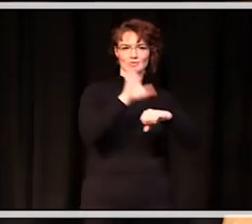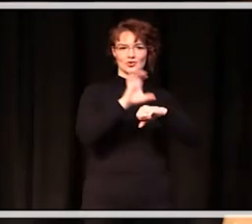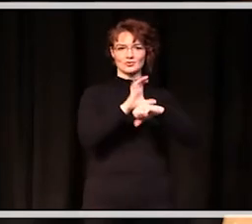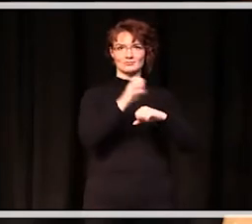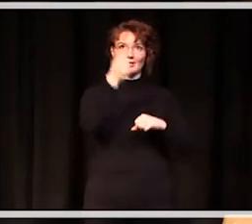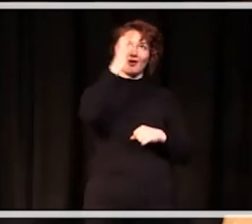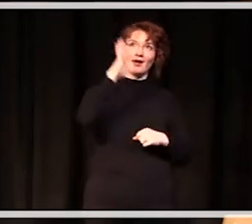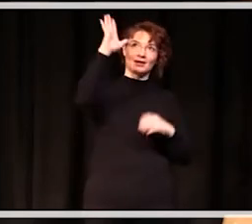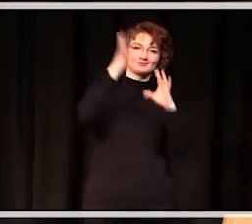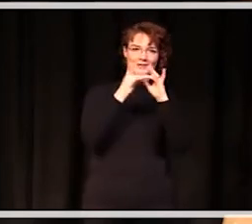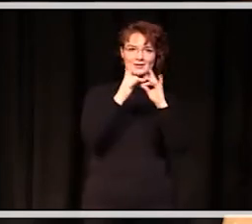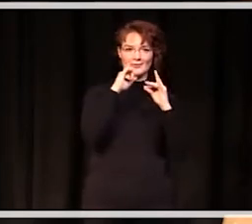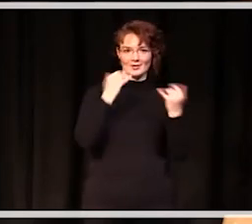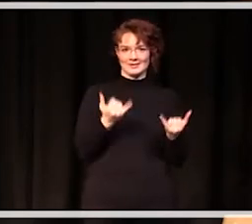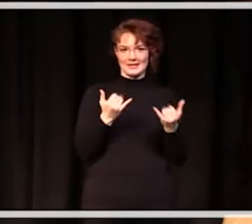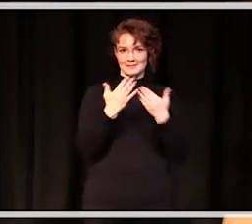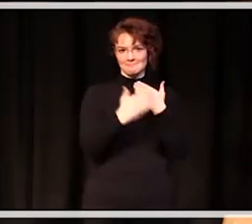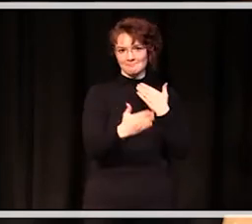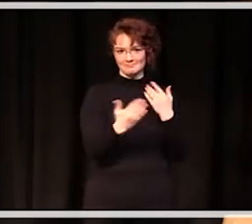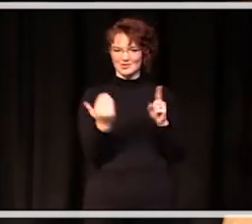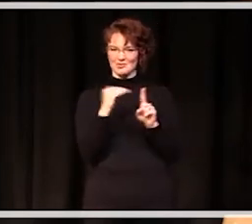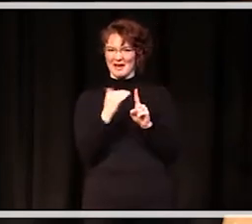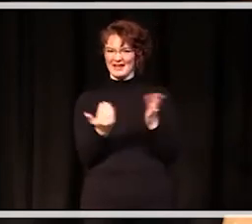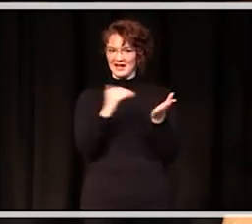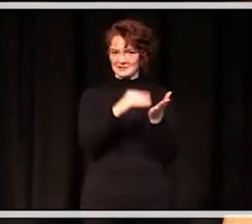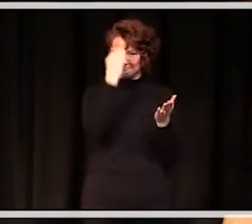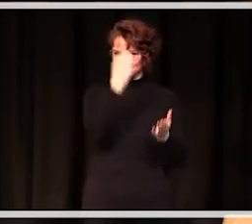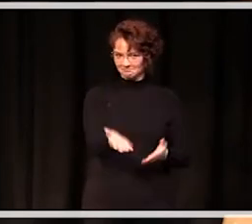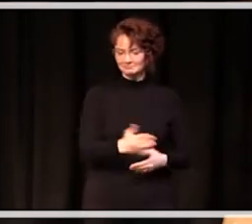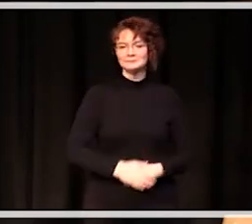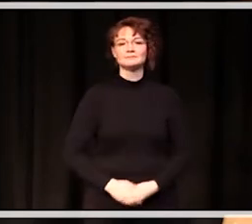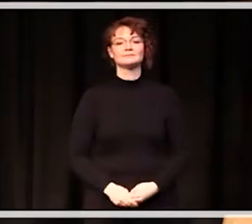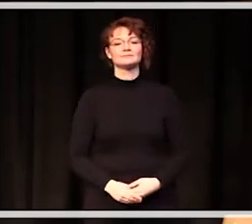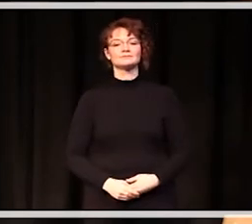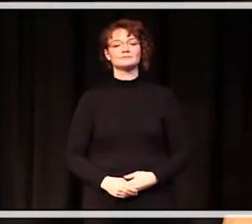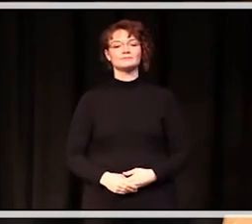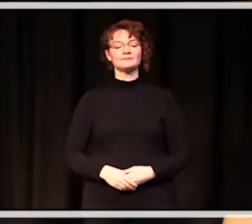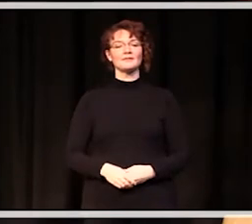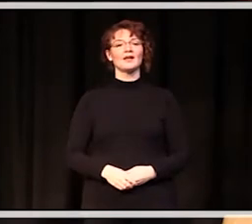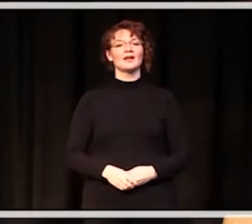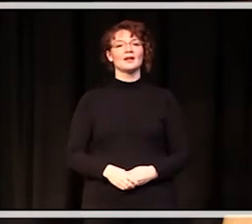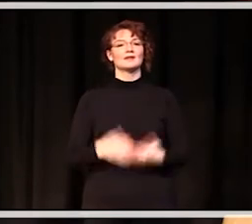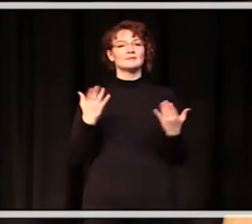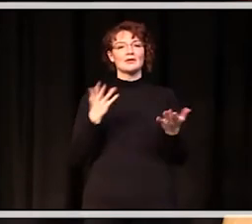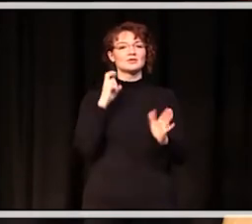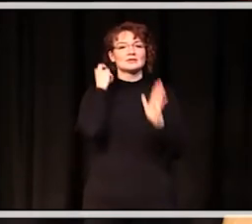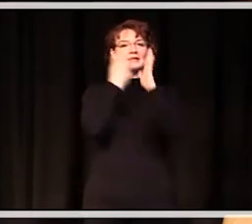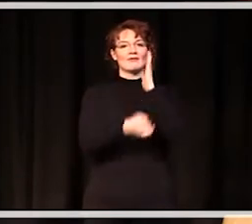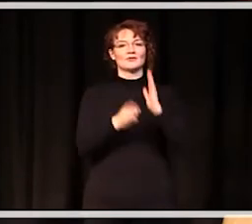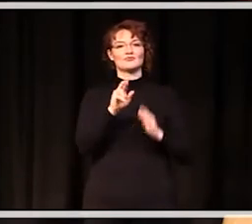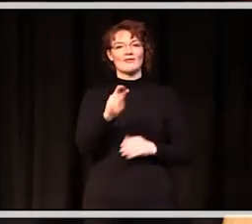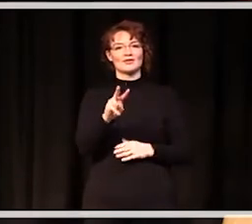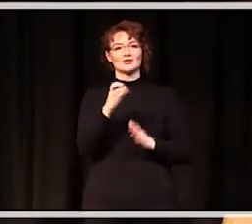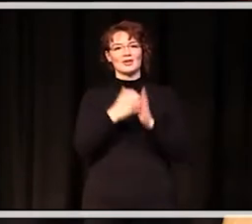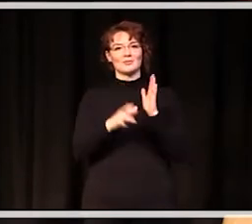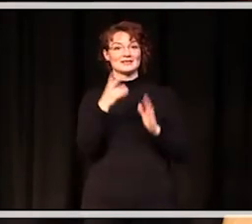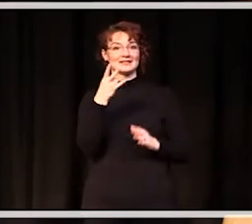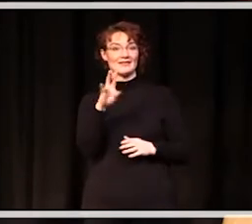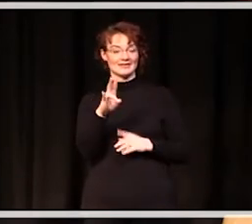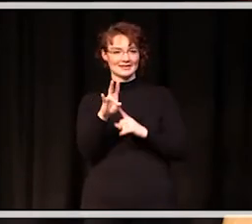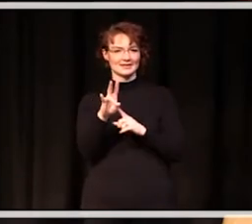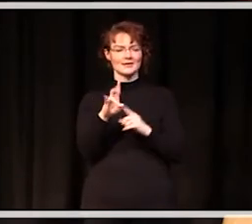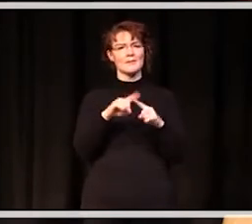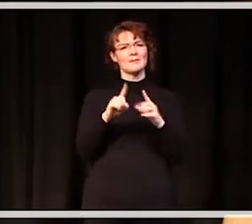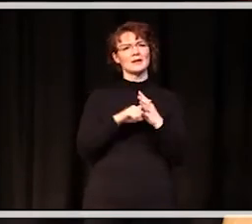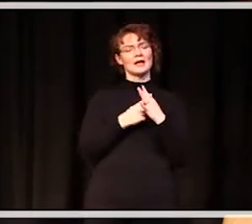these days. So just a couple of those informational things for you that from the outset. And let's just dive into Revelation 17 here and begin by just